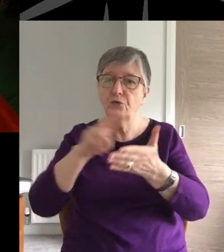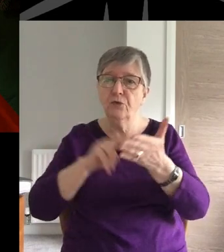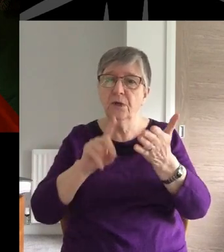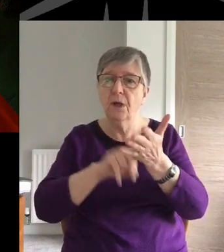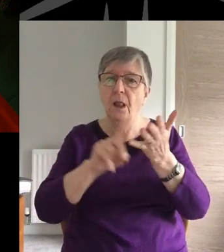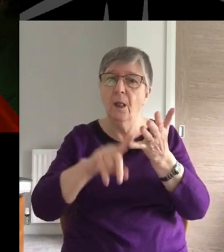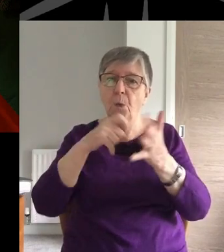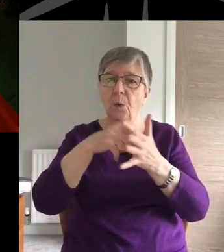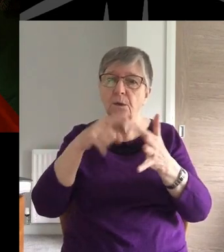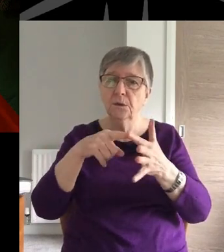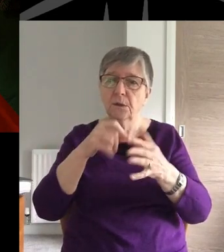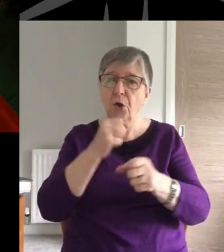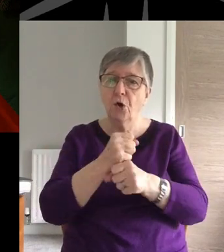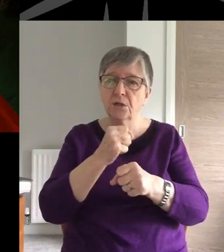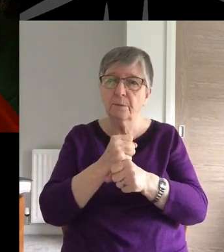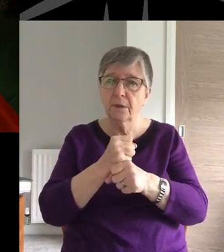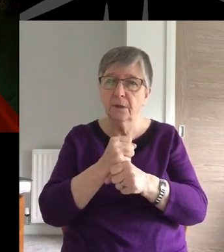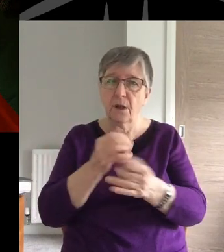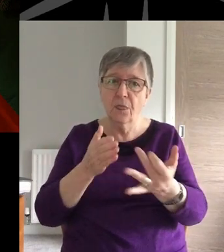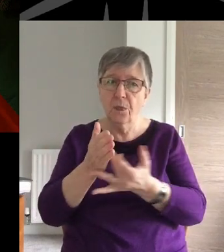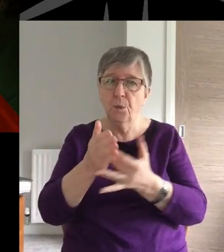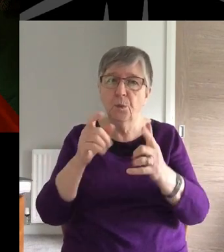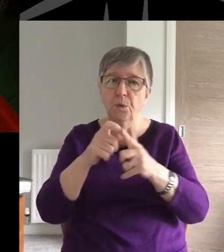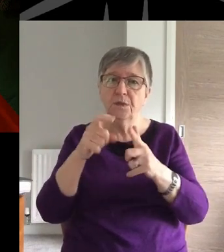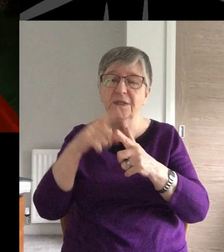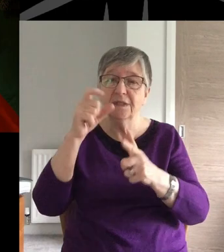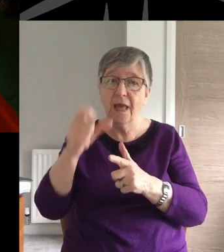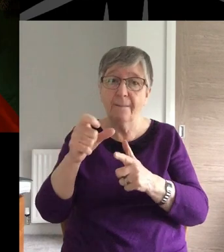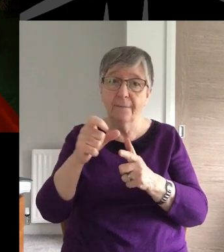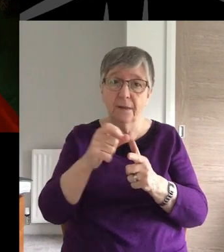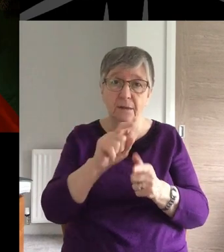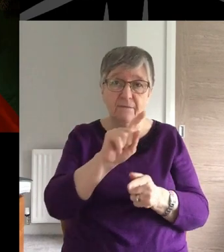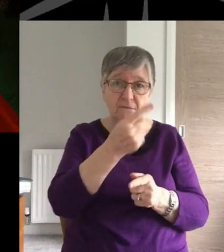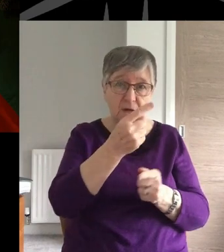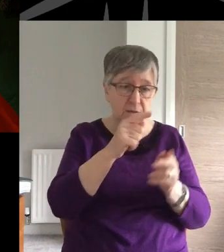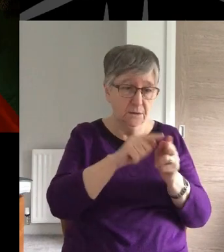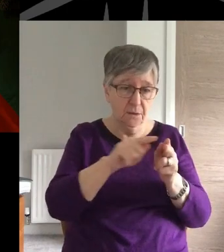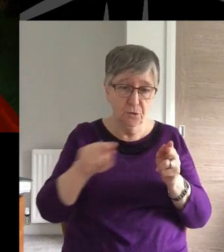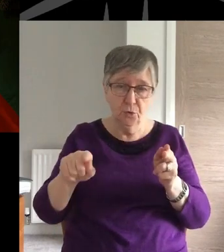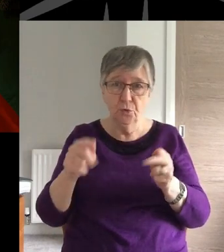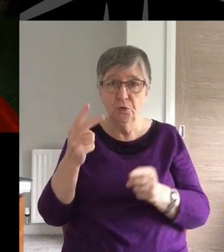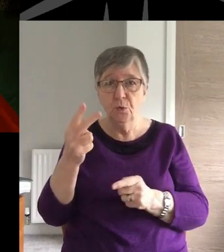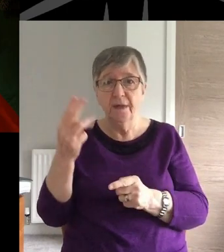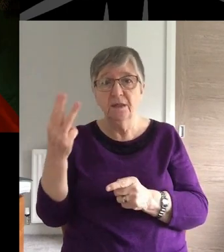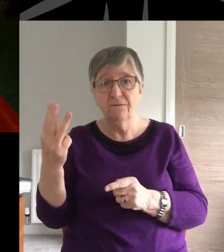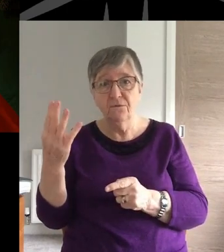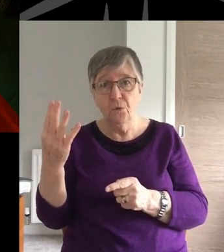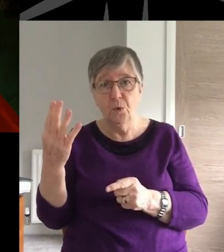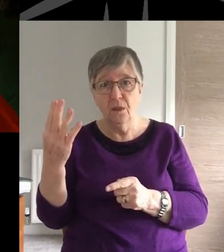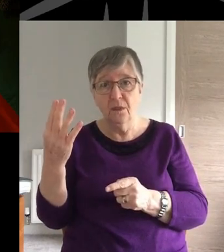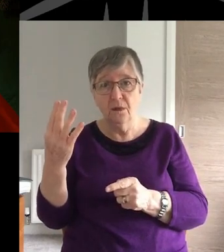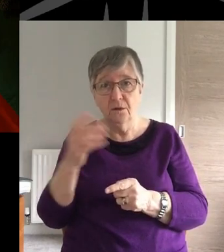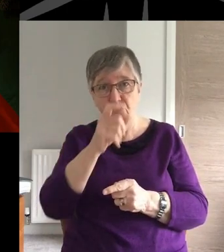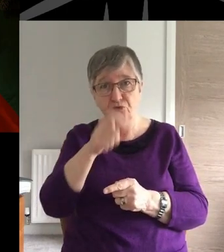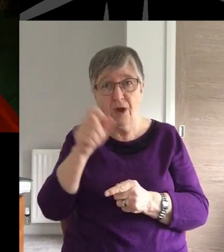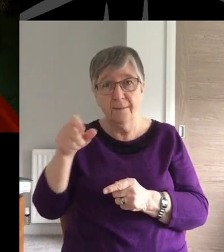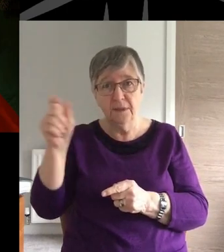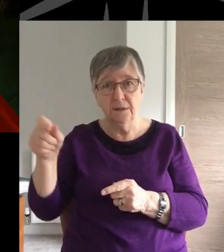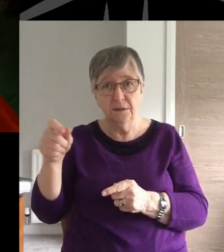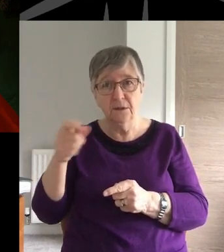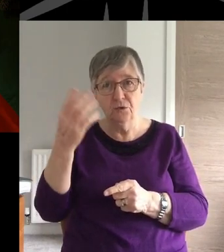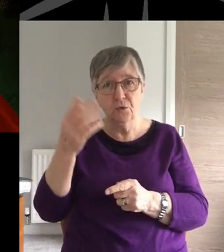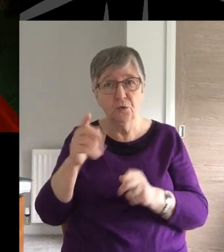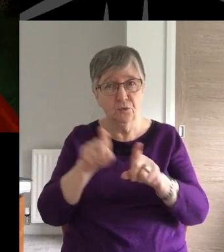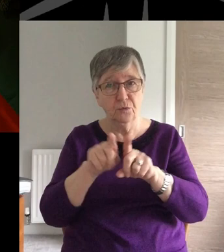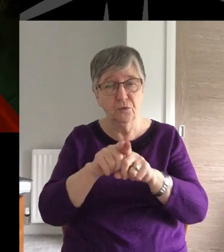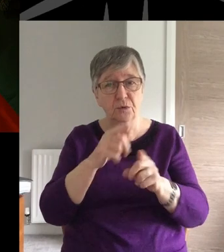Luke's Gospel during the days of December leading up to Christmas. 24 chapters, one a day between the 1st and the 24th